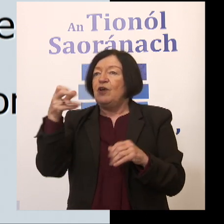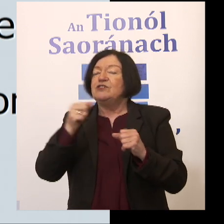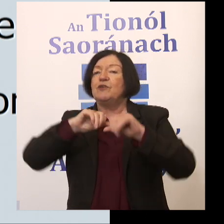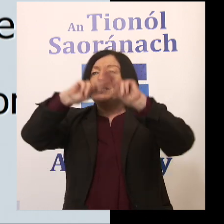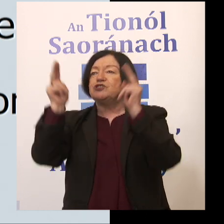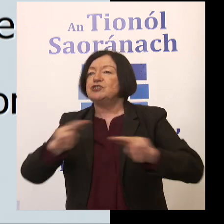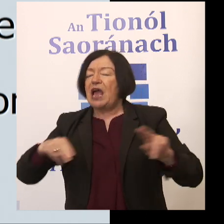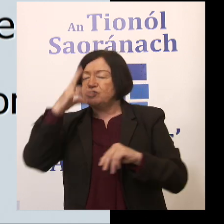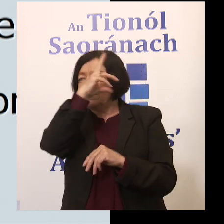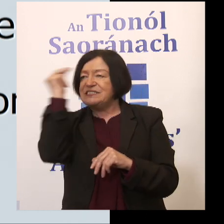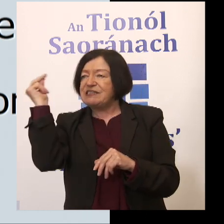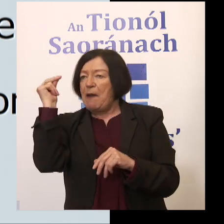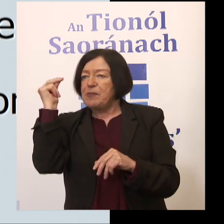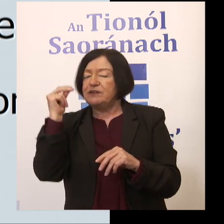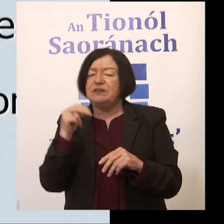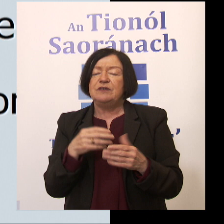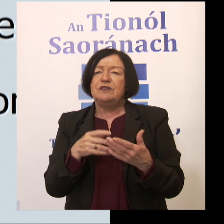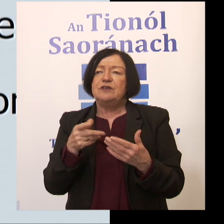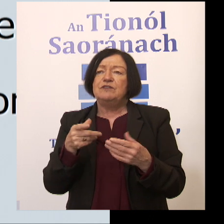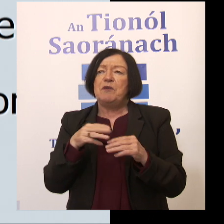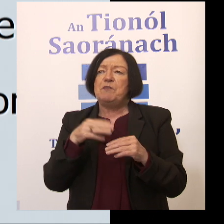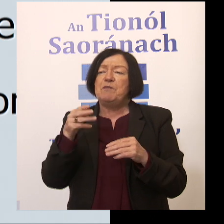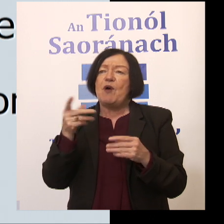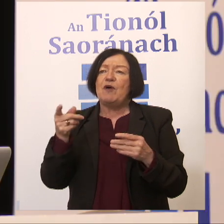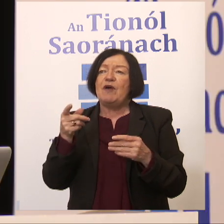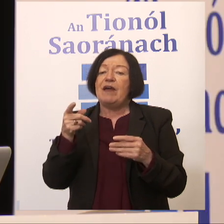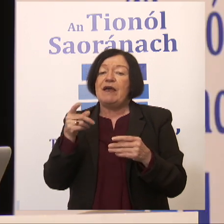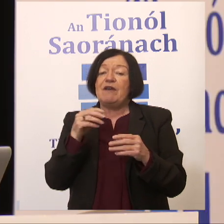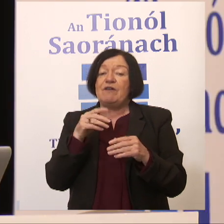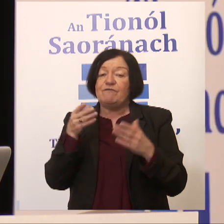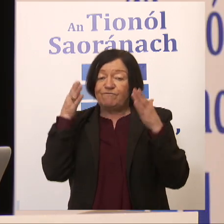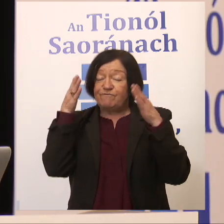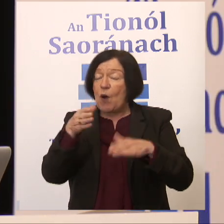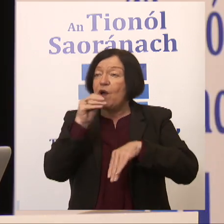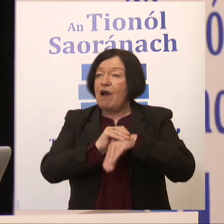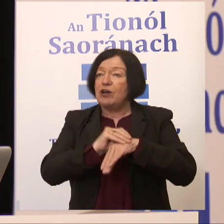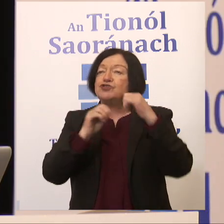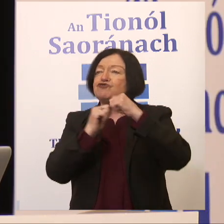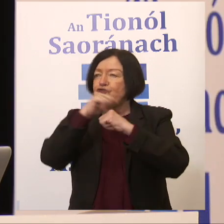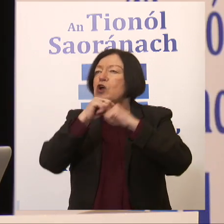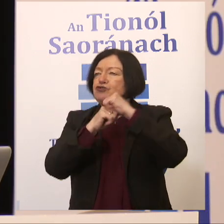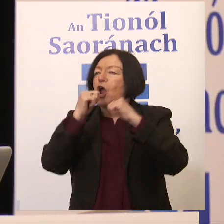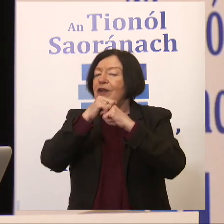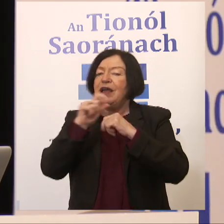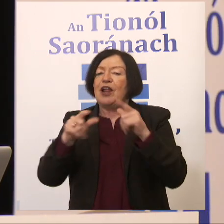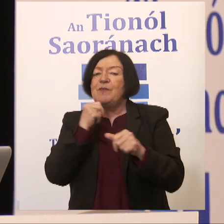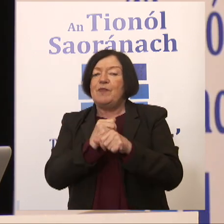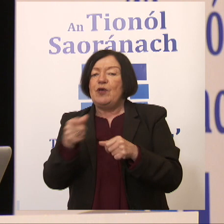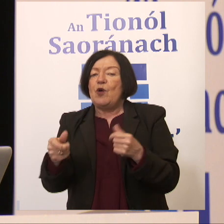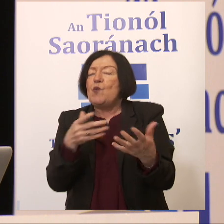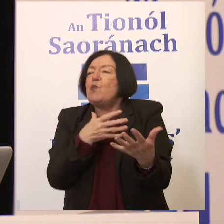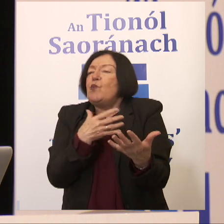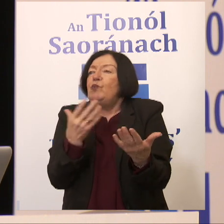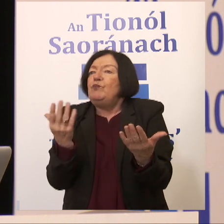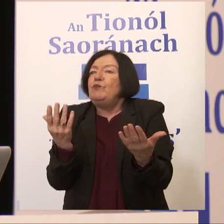international examples. I suppose there was more maybe an emphasis, my sense was more an emphasis on structure, so I might talk particularly about what are the things